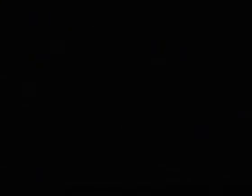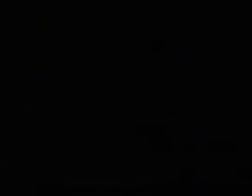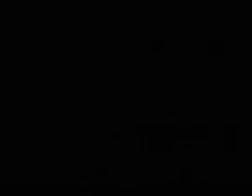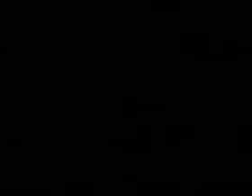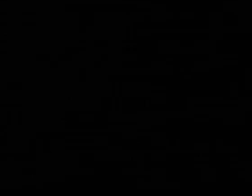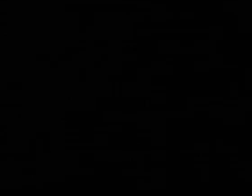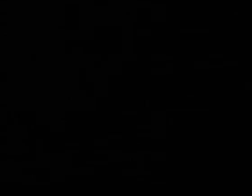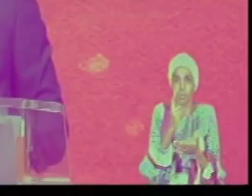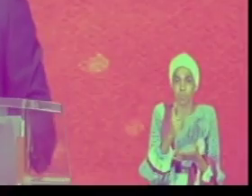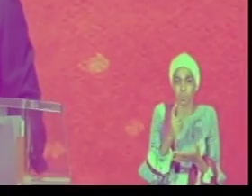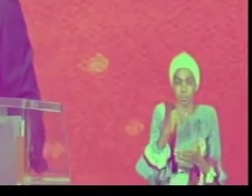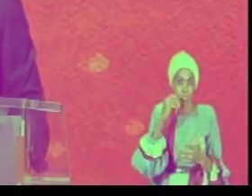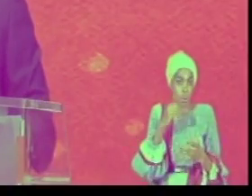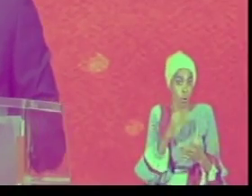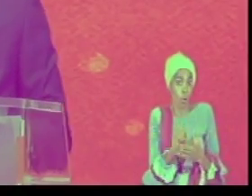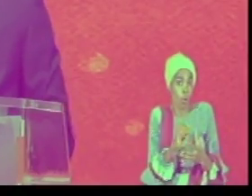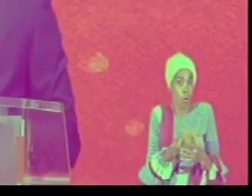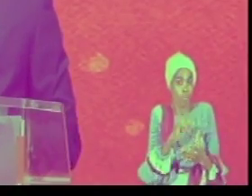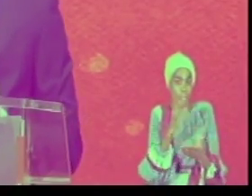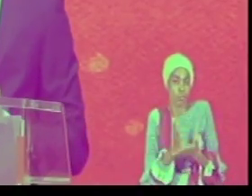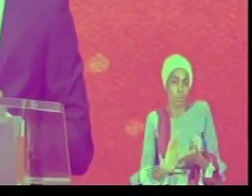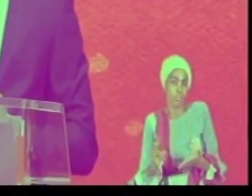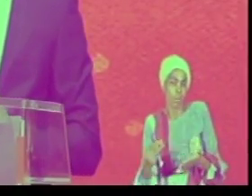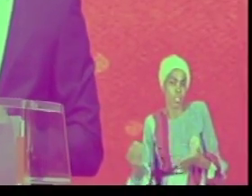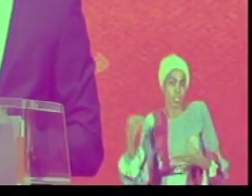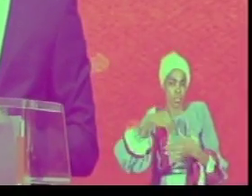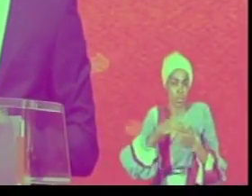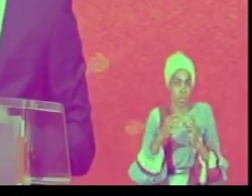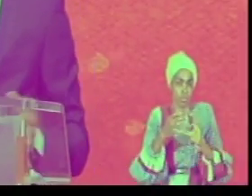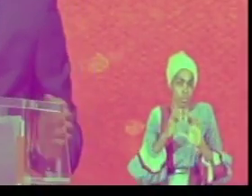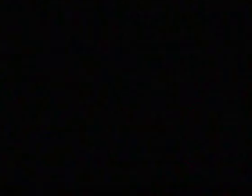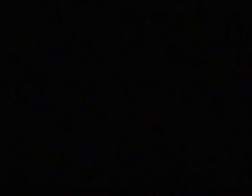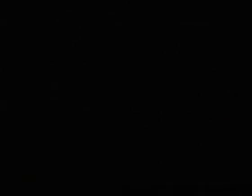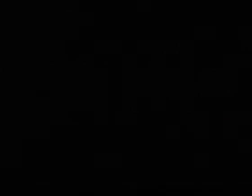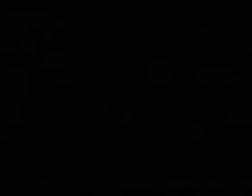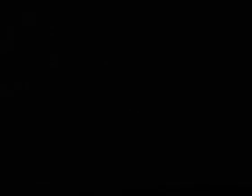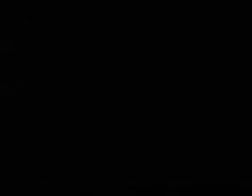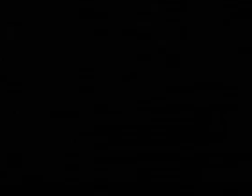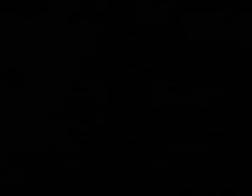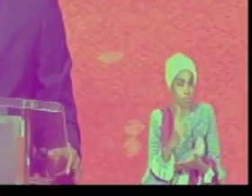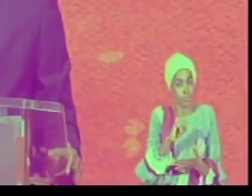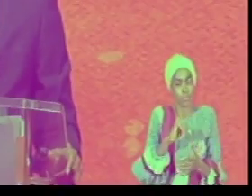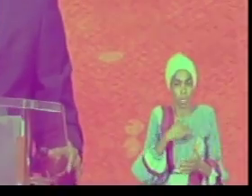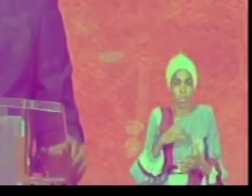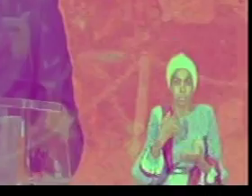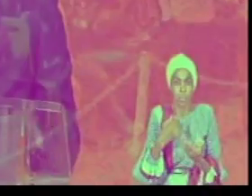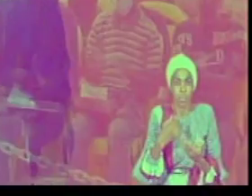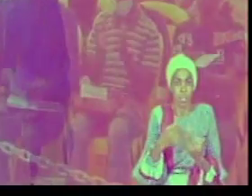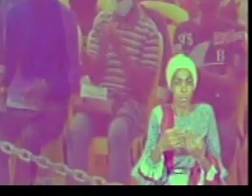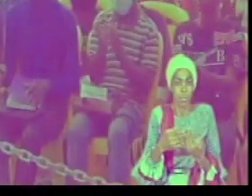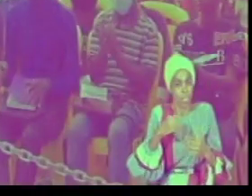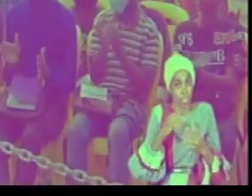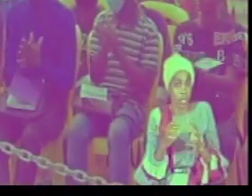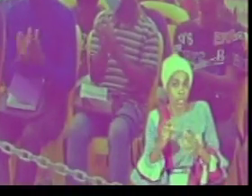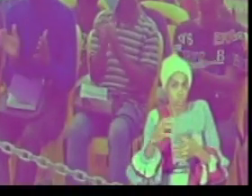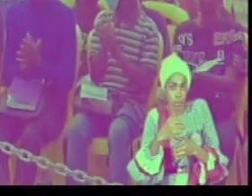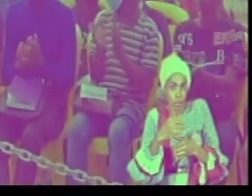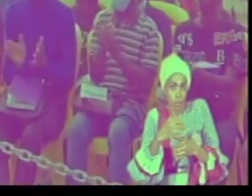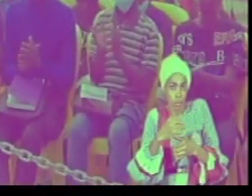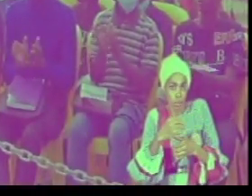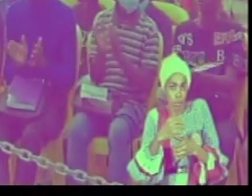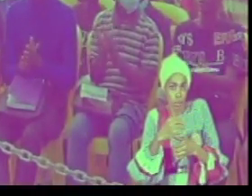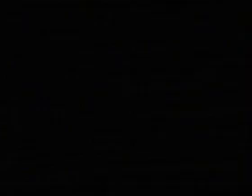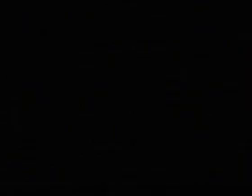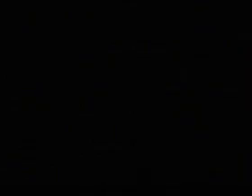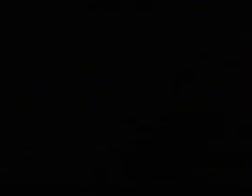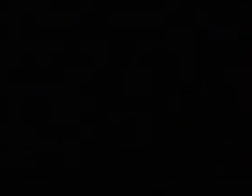the standard of excellence is. Thank you so very much. Thank you. Victor, let's put our hands together.